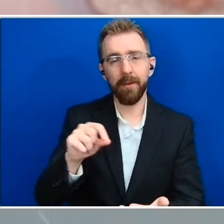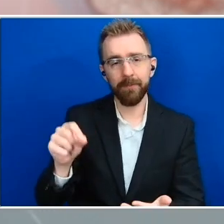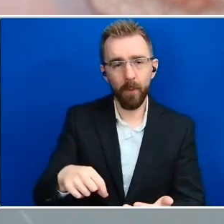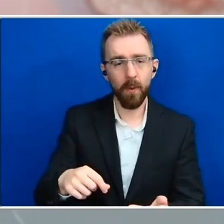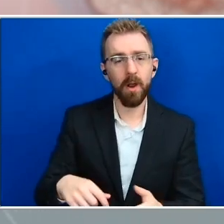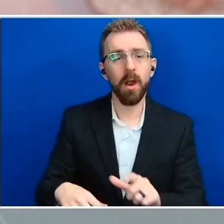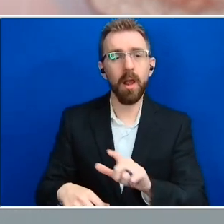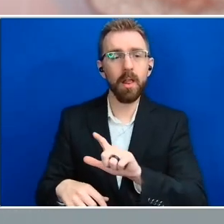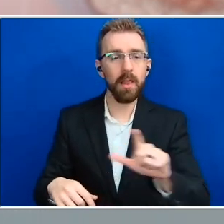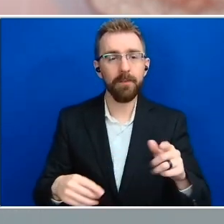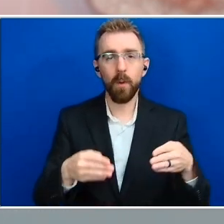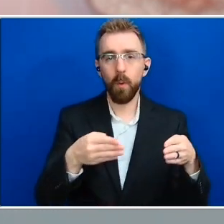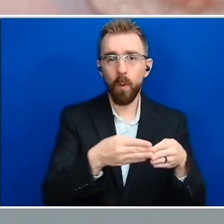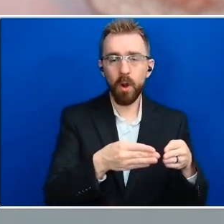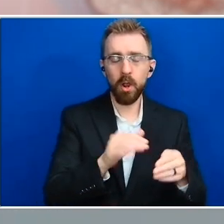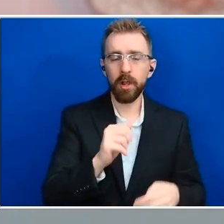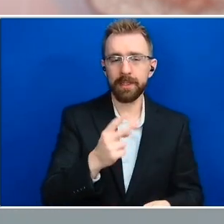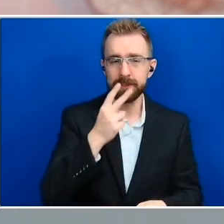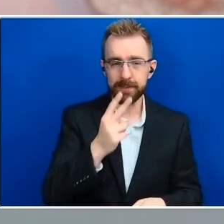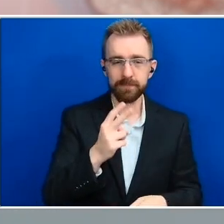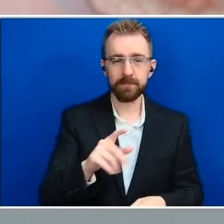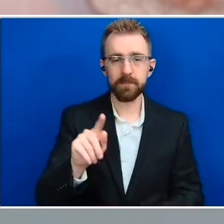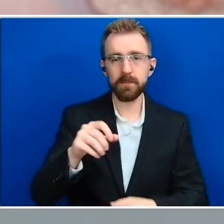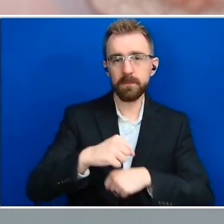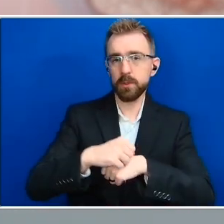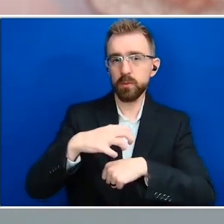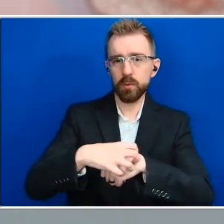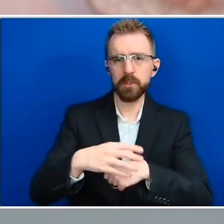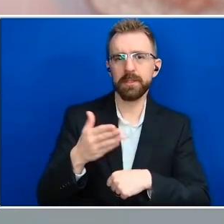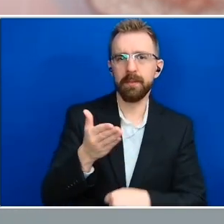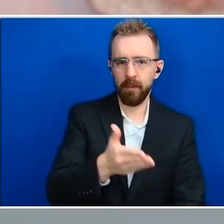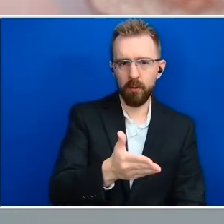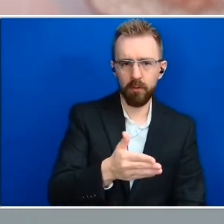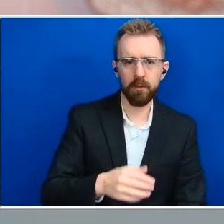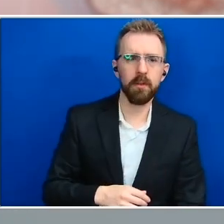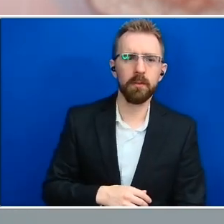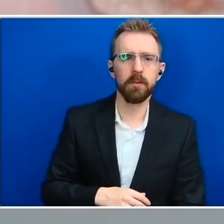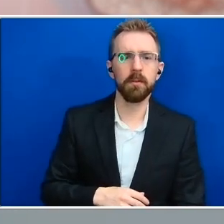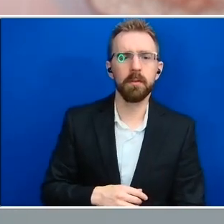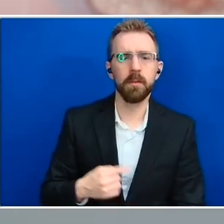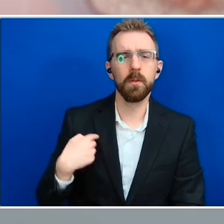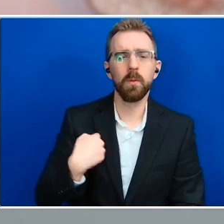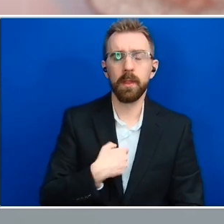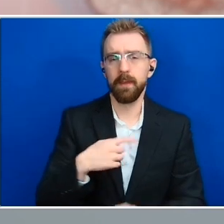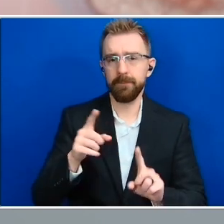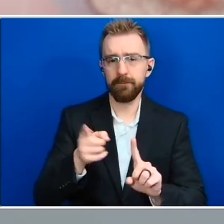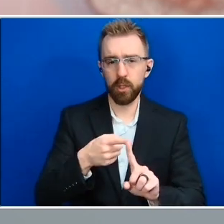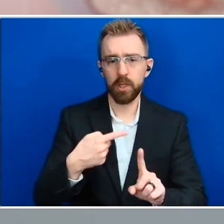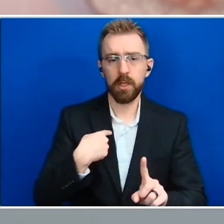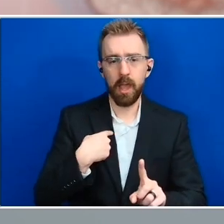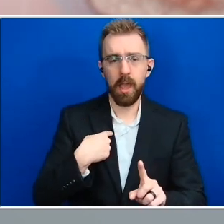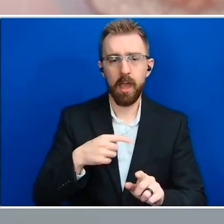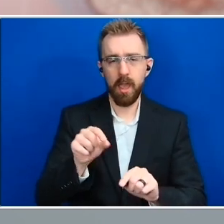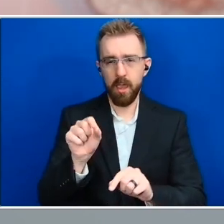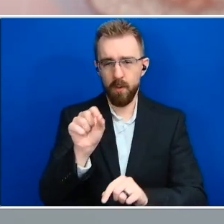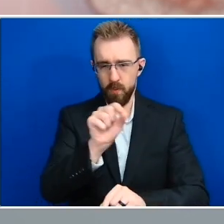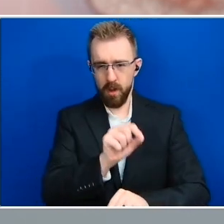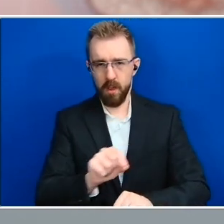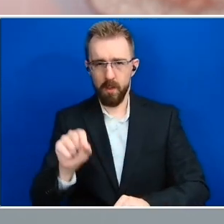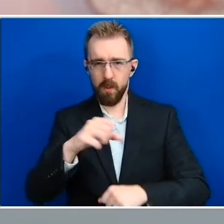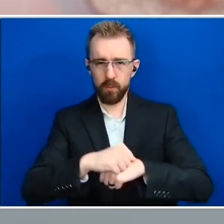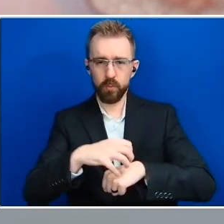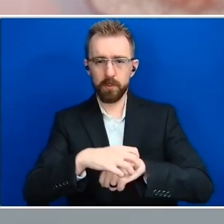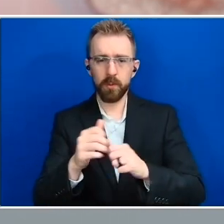can see that the tumor is there. And I mark around the tumor with a rim of